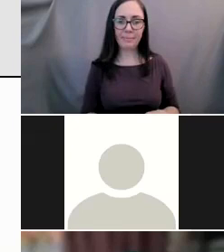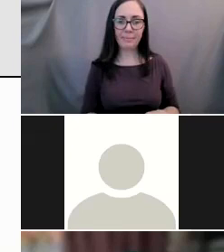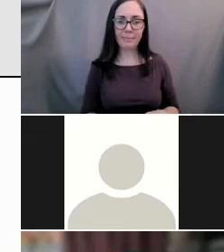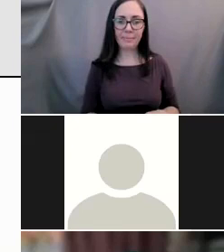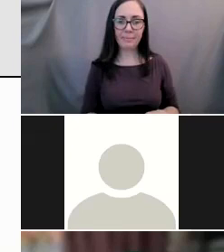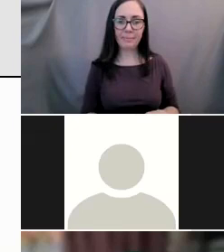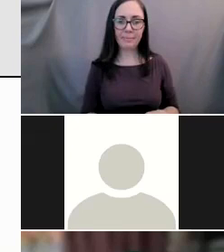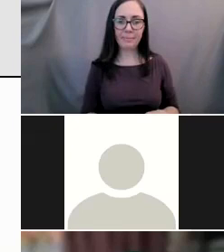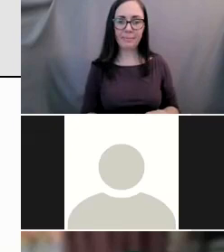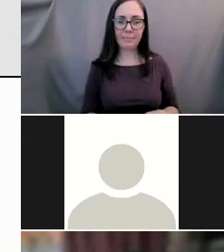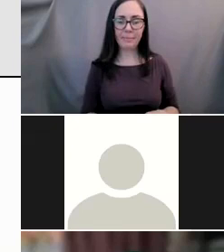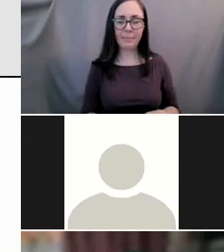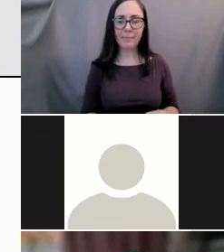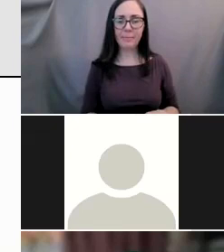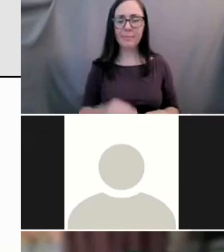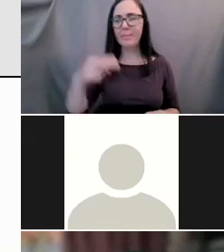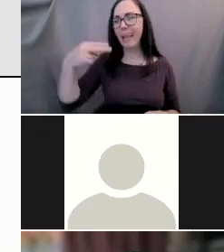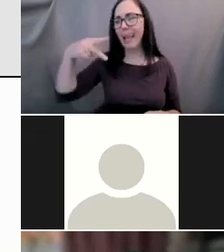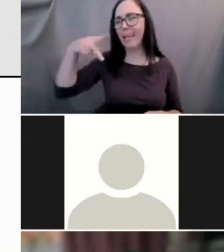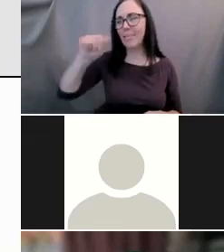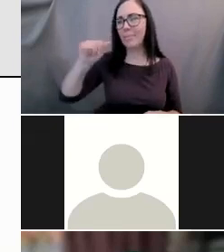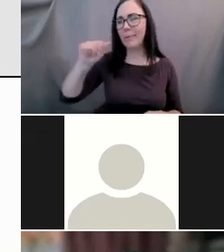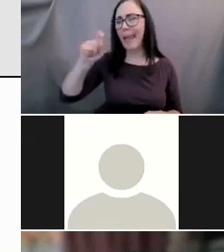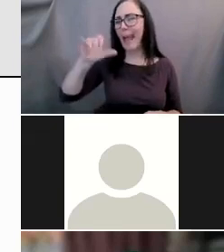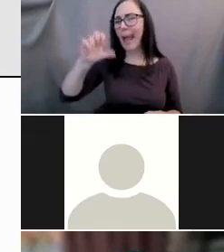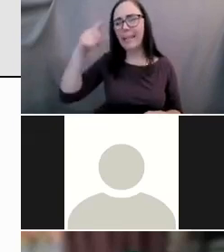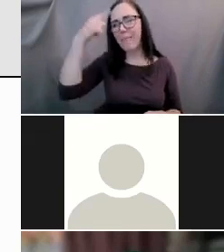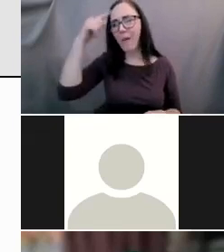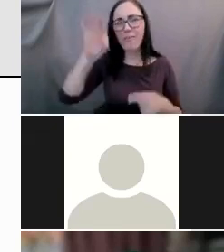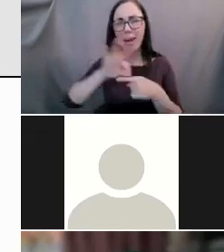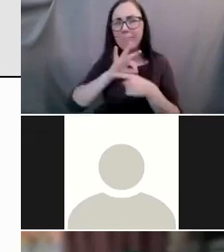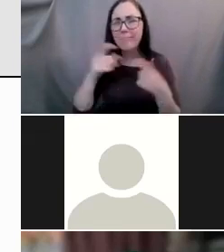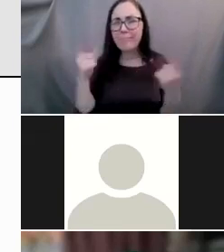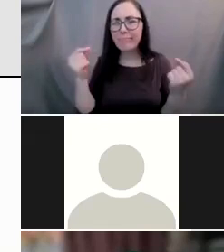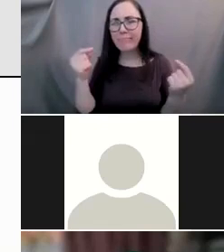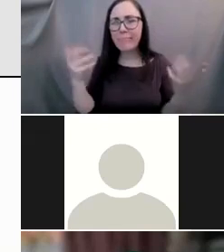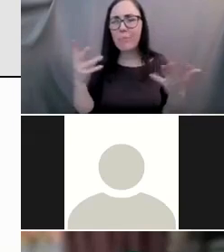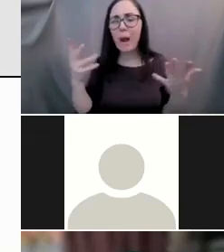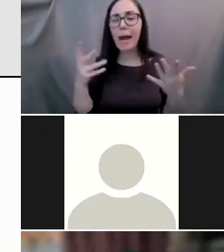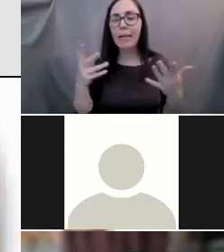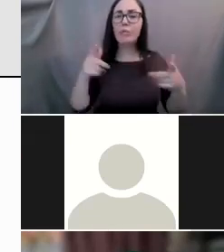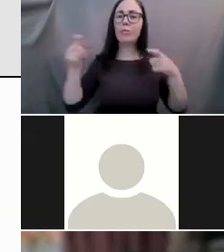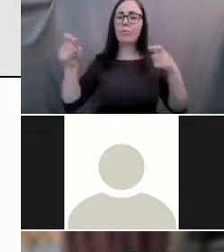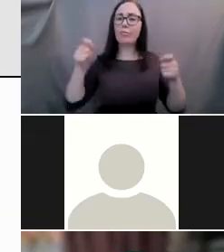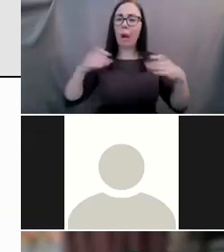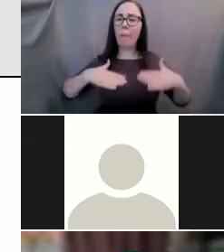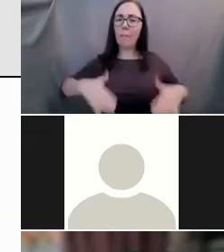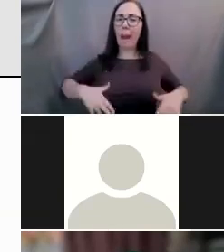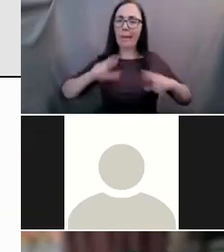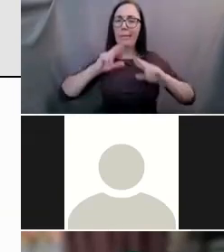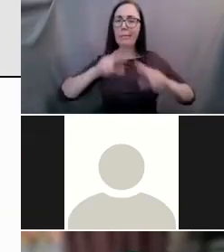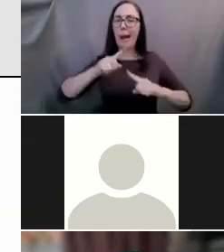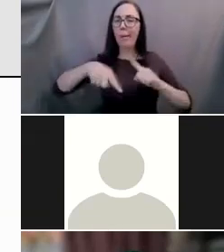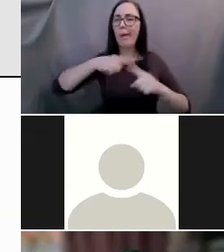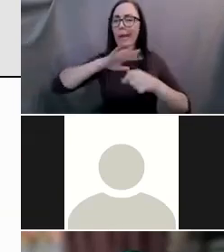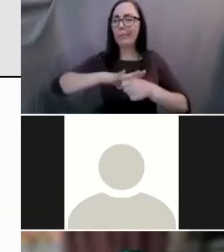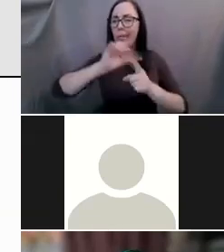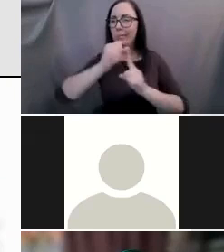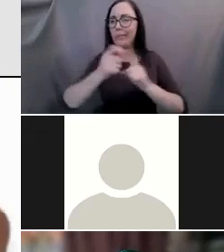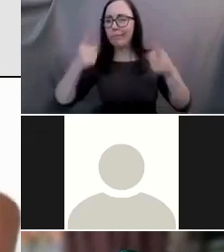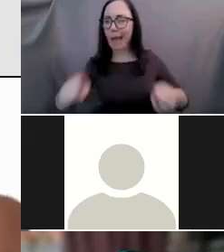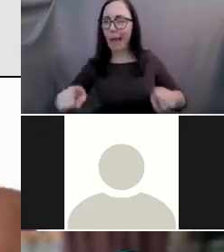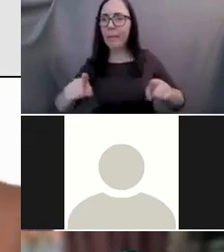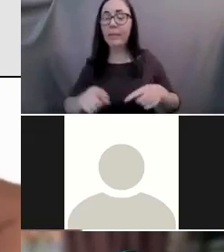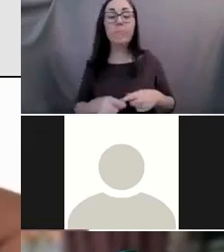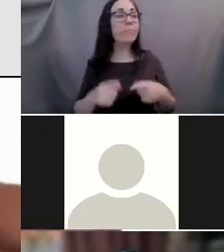The primary function of the HPA axis is to regulate the stress response. When we experience something stressful,